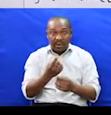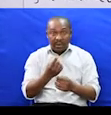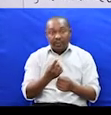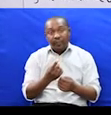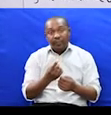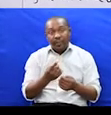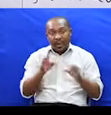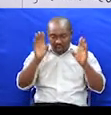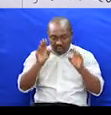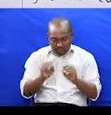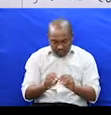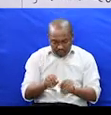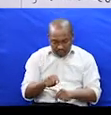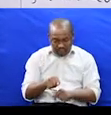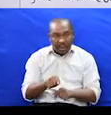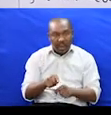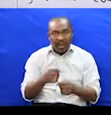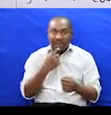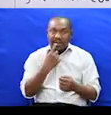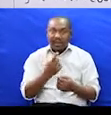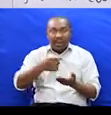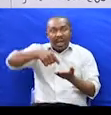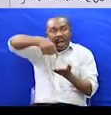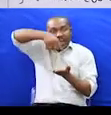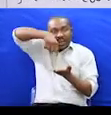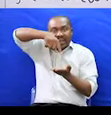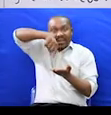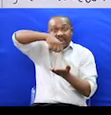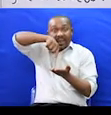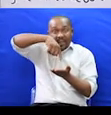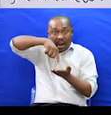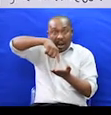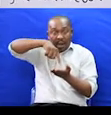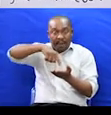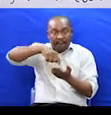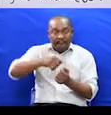that at the center of the nucleus, at the center